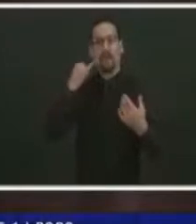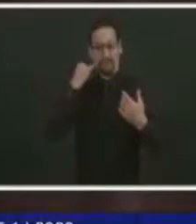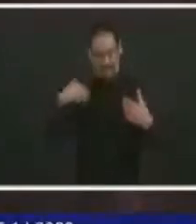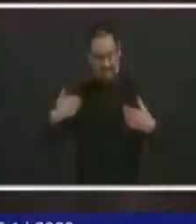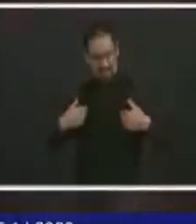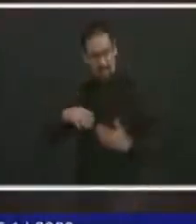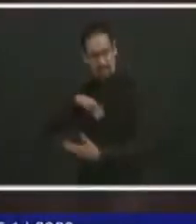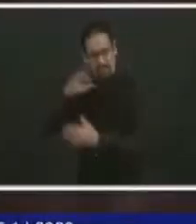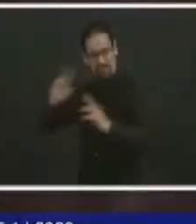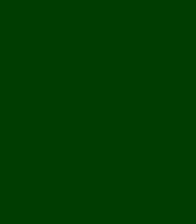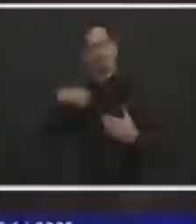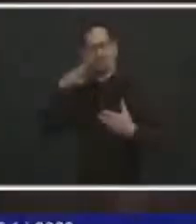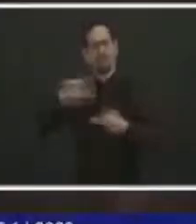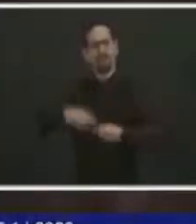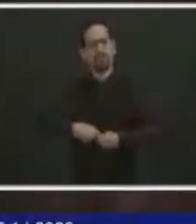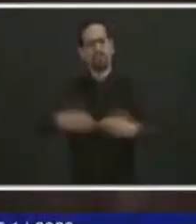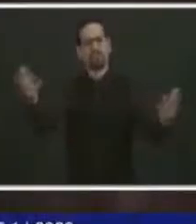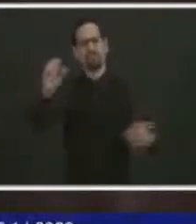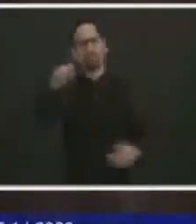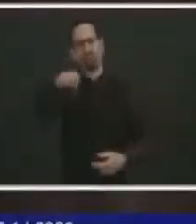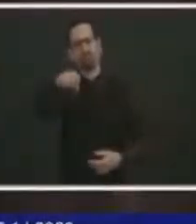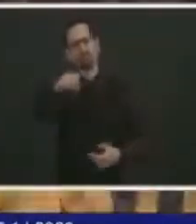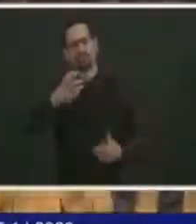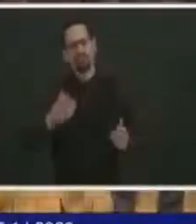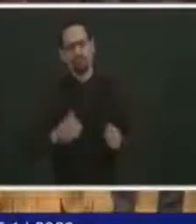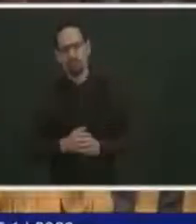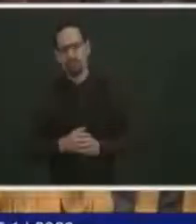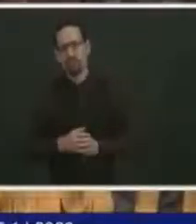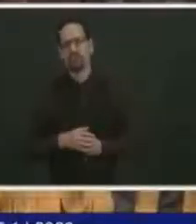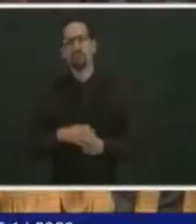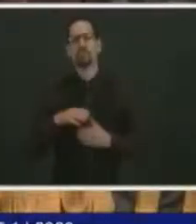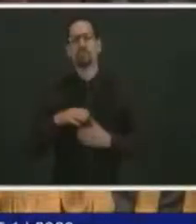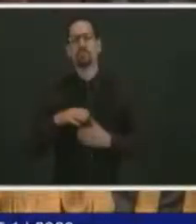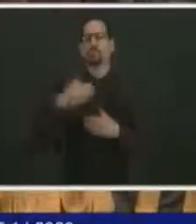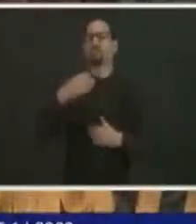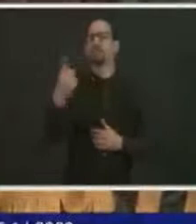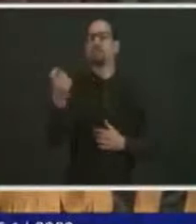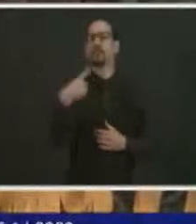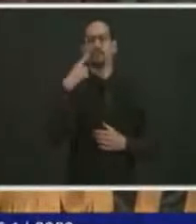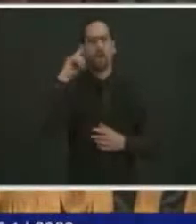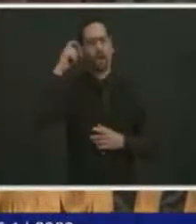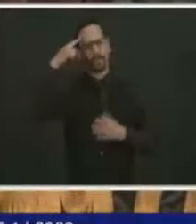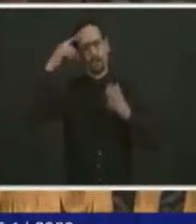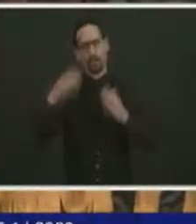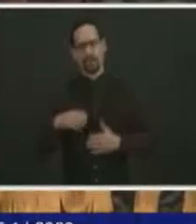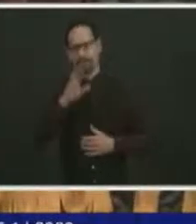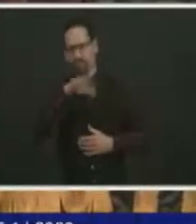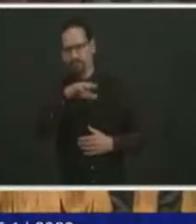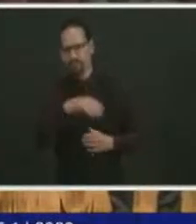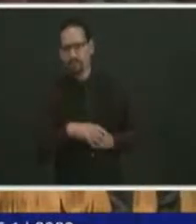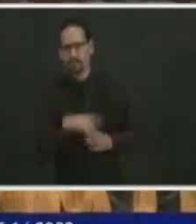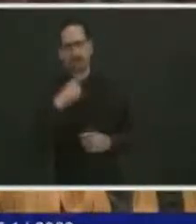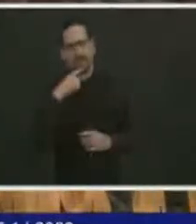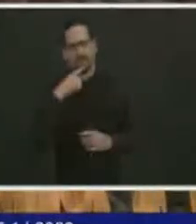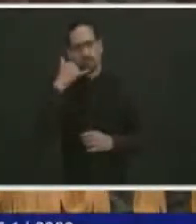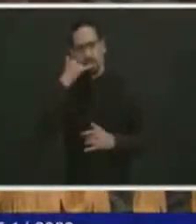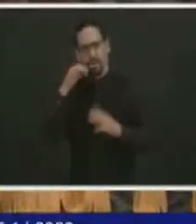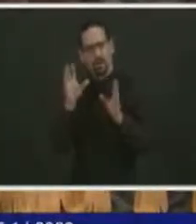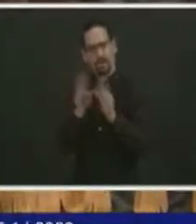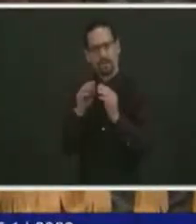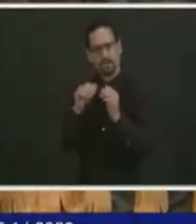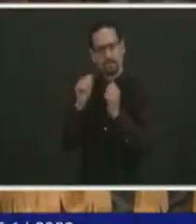them across the board. Governor, were you on this call with President Trump today where he's reported to have